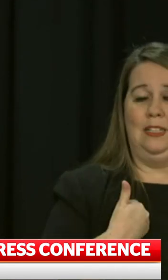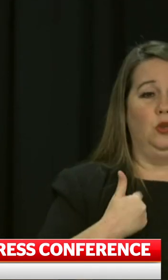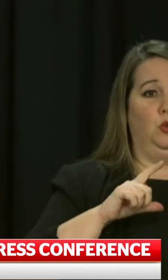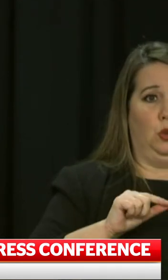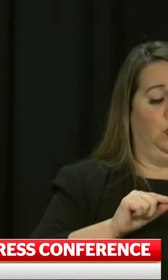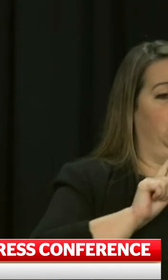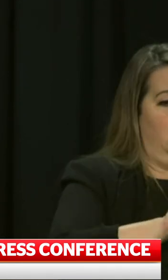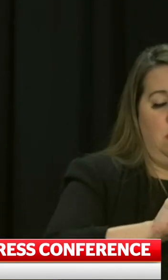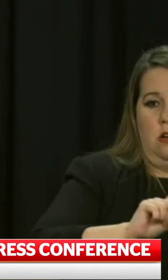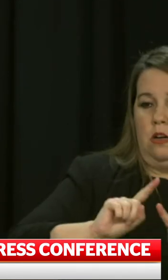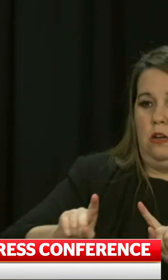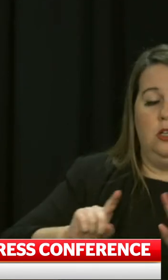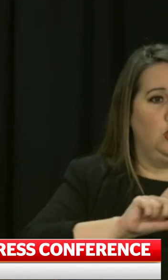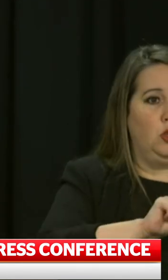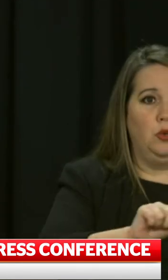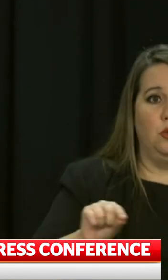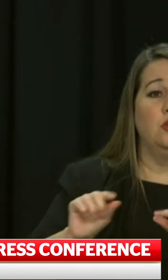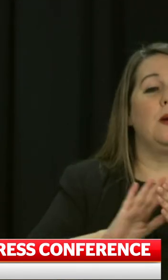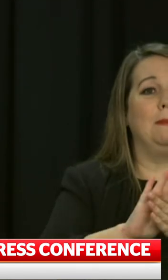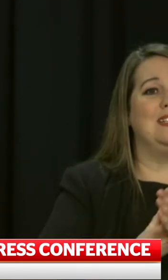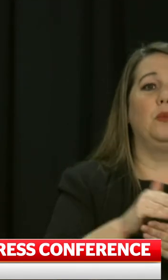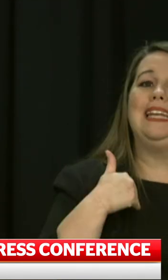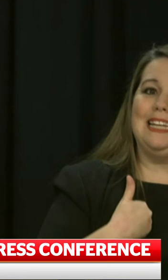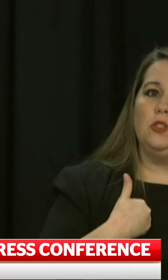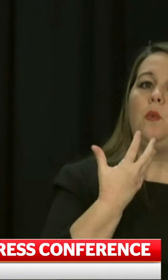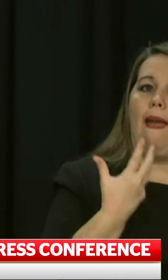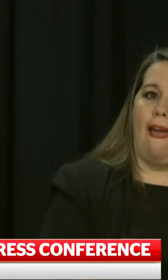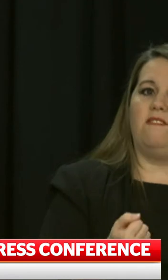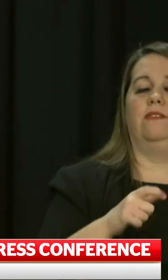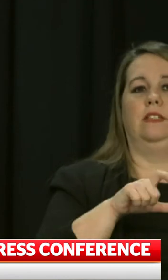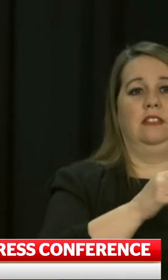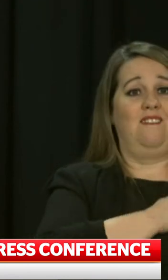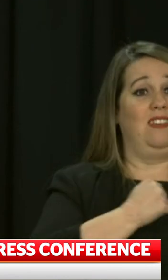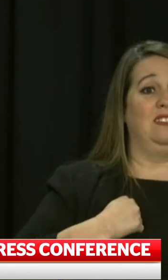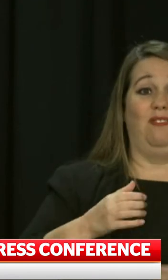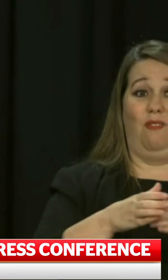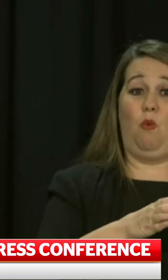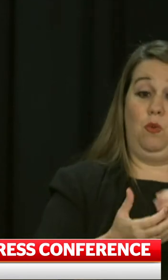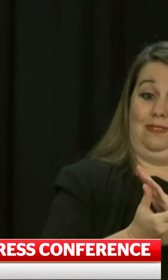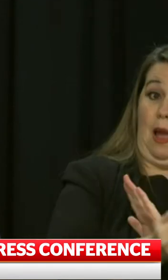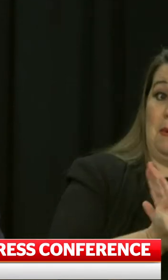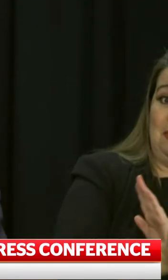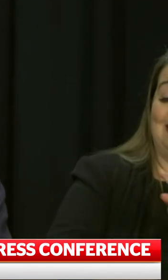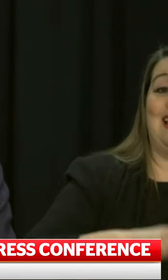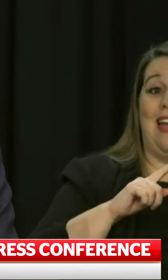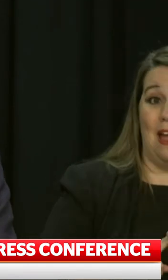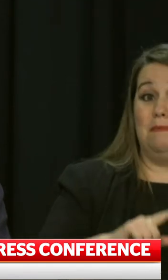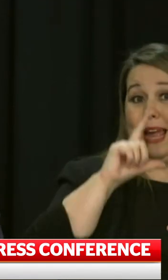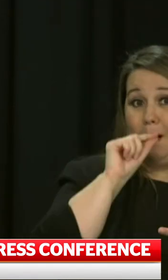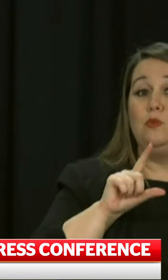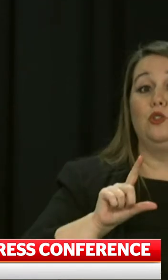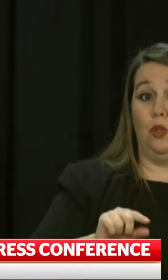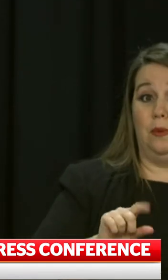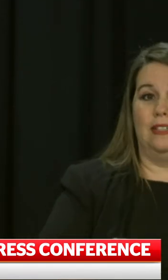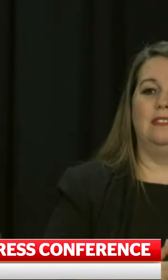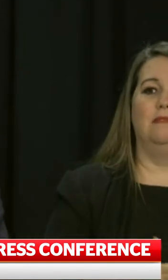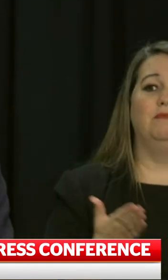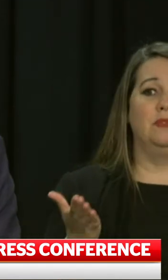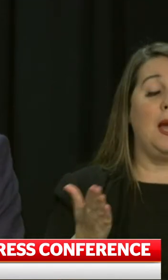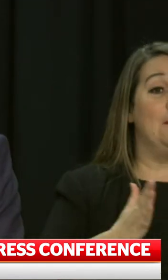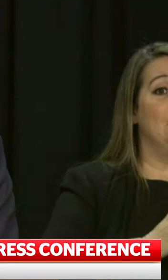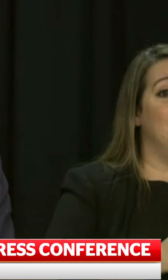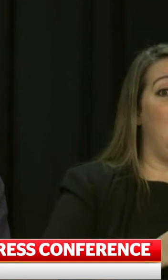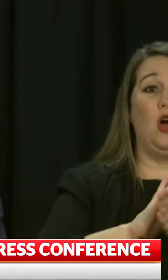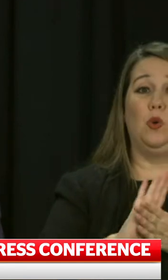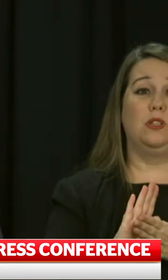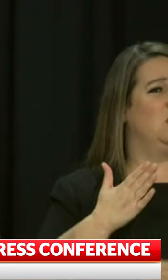sure that we've got the Defence Force capability and personnel able to do that. So what happens to Manawa Mahu to no longer want any cycling